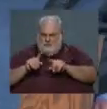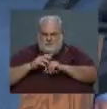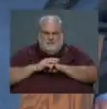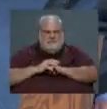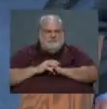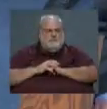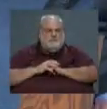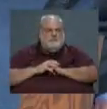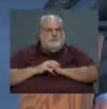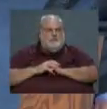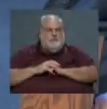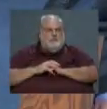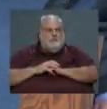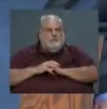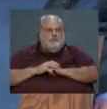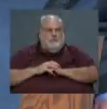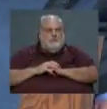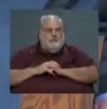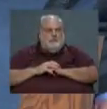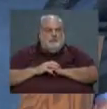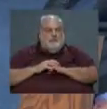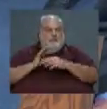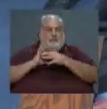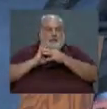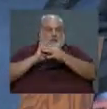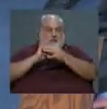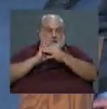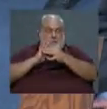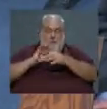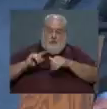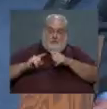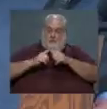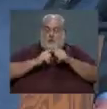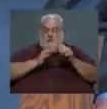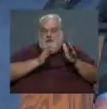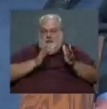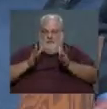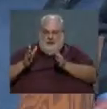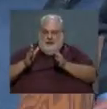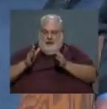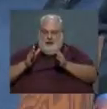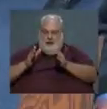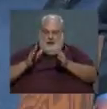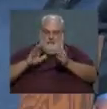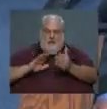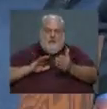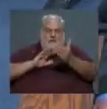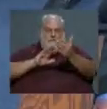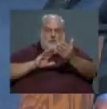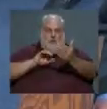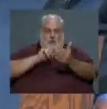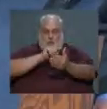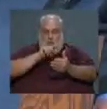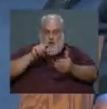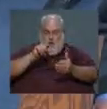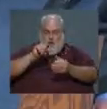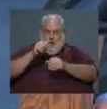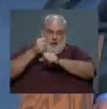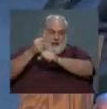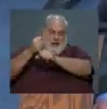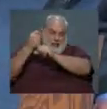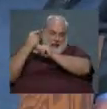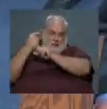Director Hendricks, in terms, originally the plan before the board back in April of last